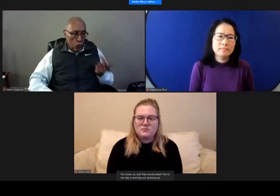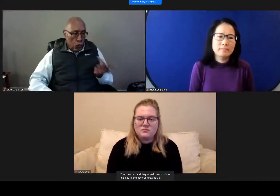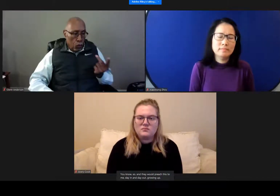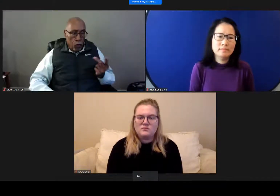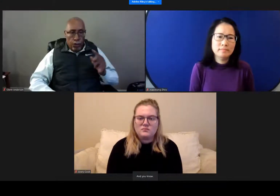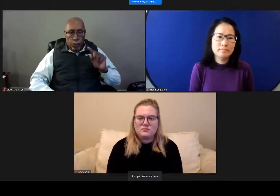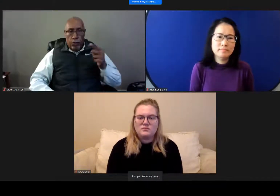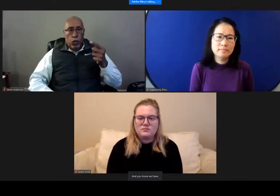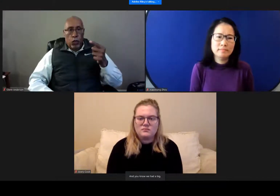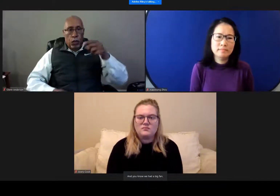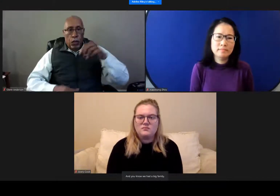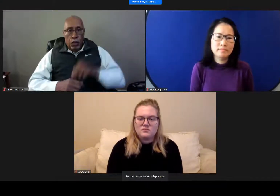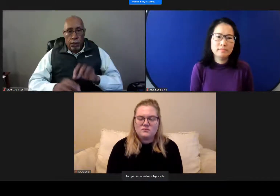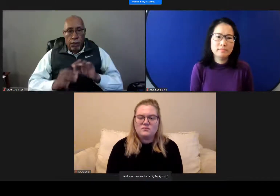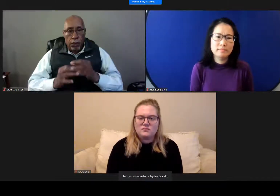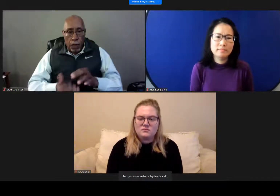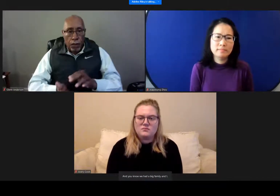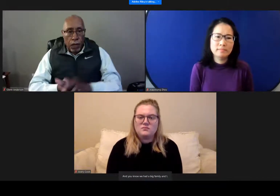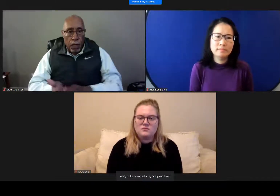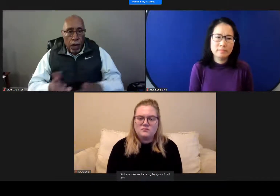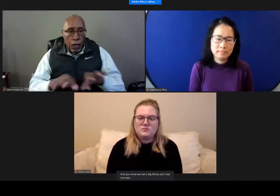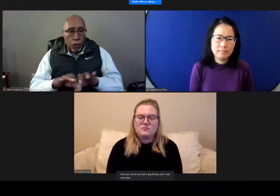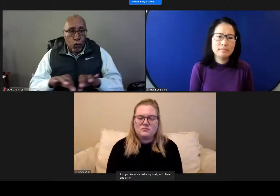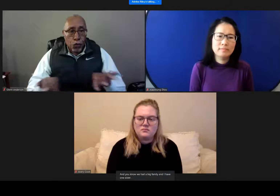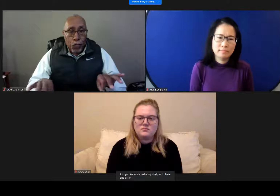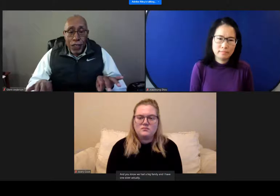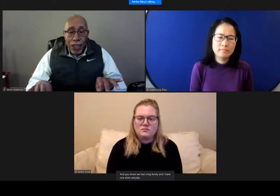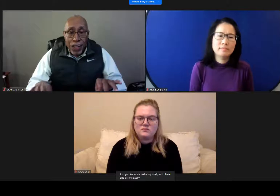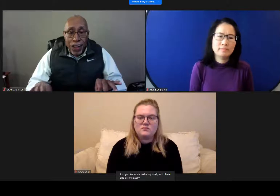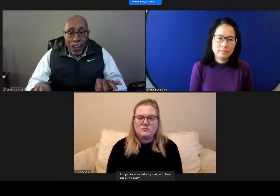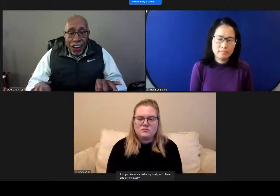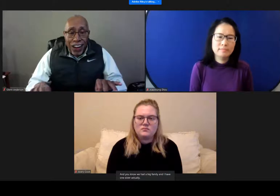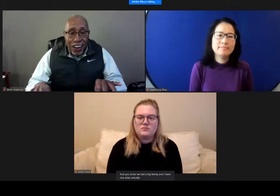And, we had a big family, and I had one sister, actually.